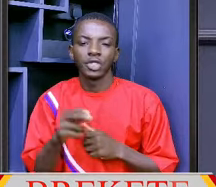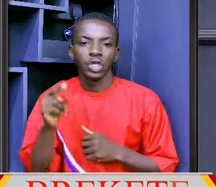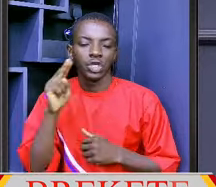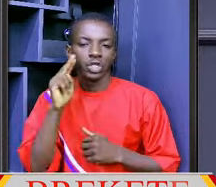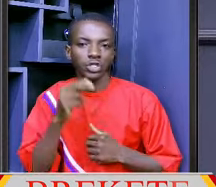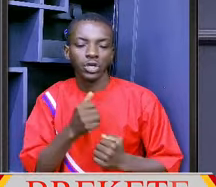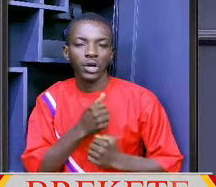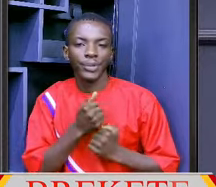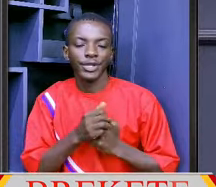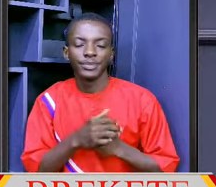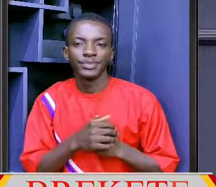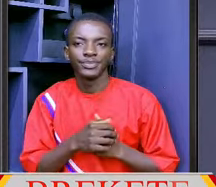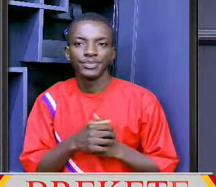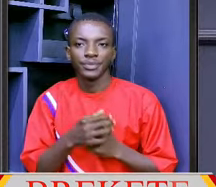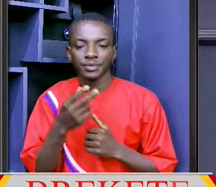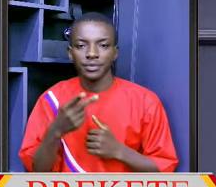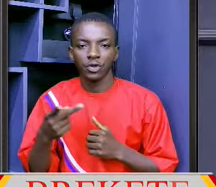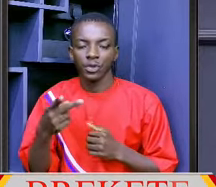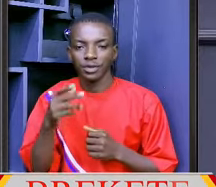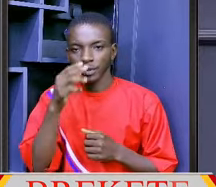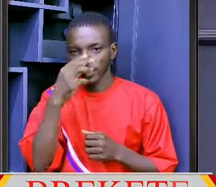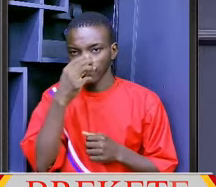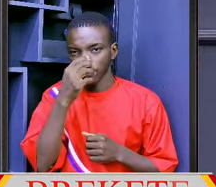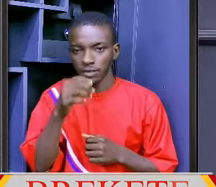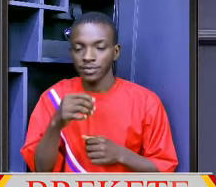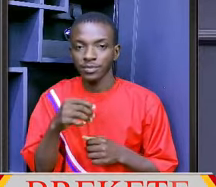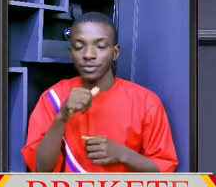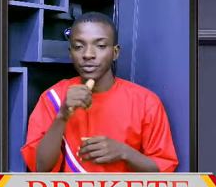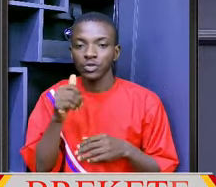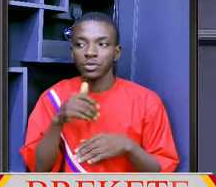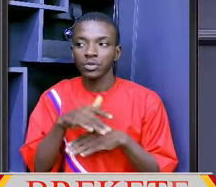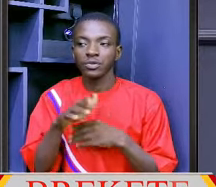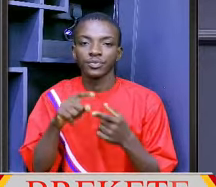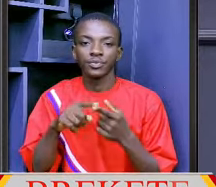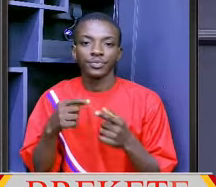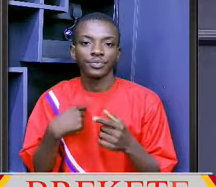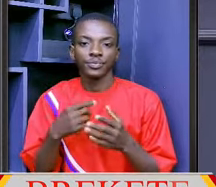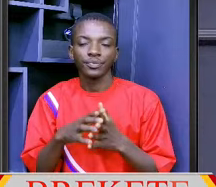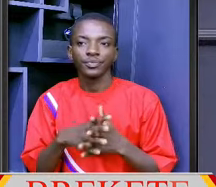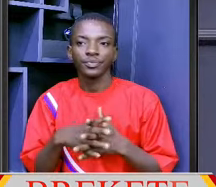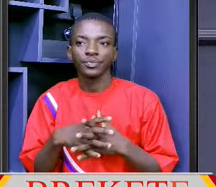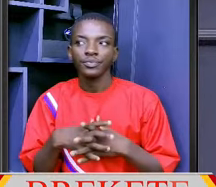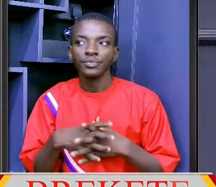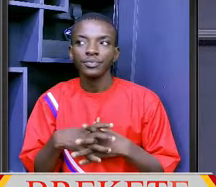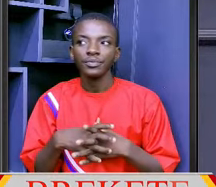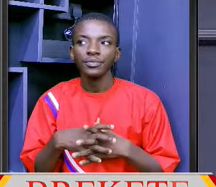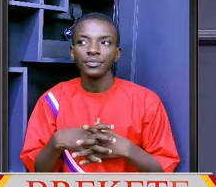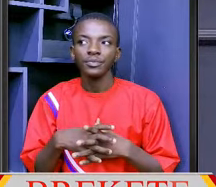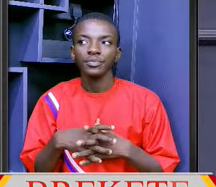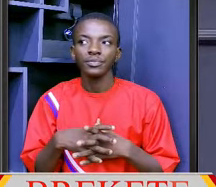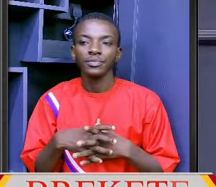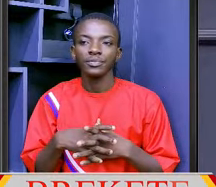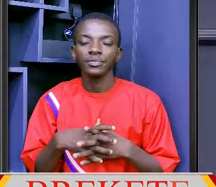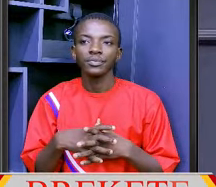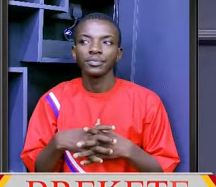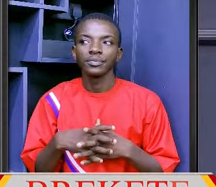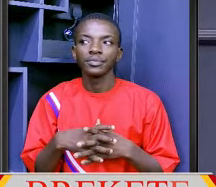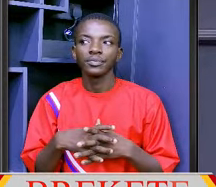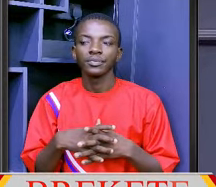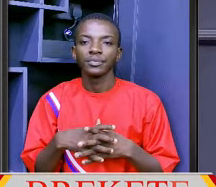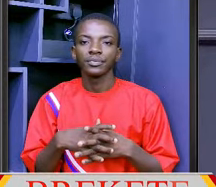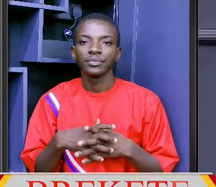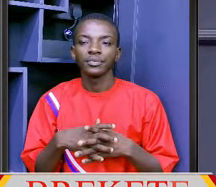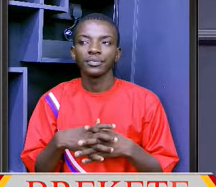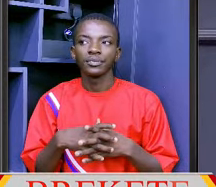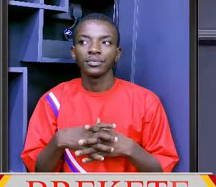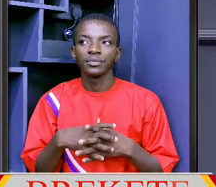Nigerian army properties. He never sent to me ordinary president. Call him again. This time around, I'm here and I'm going to talk.